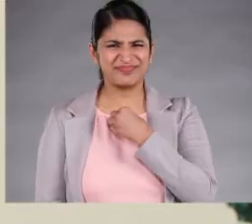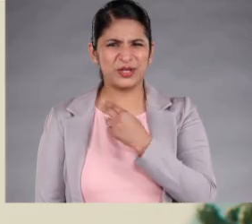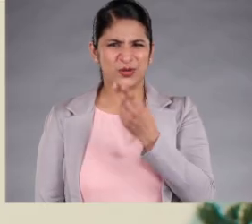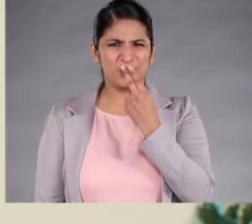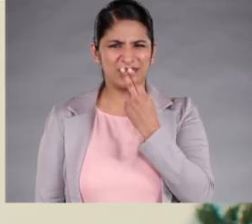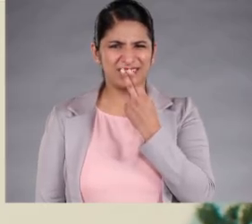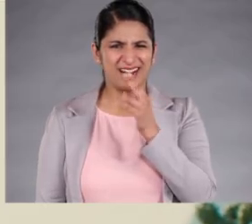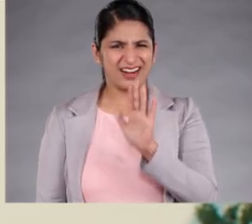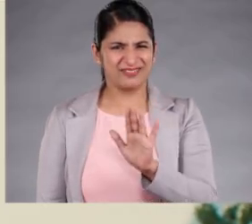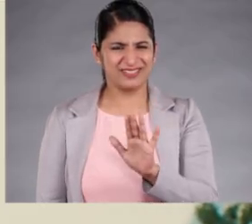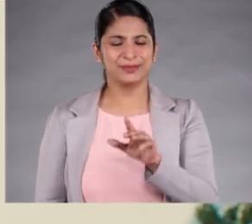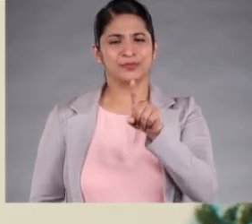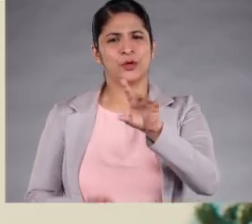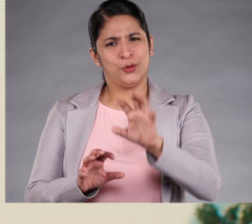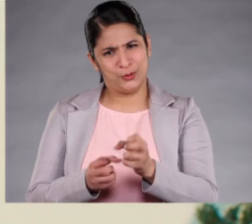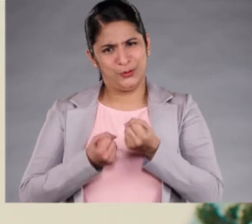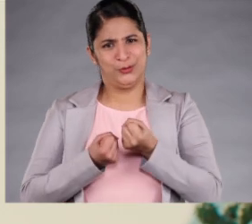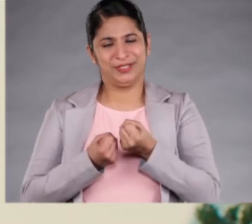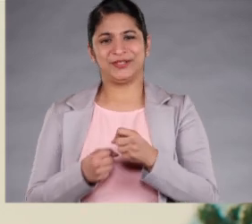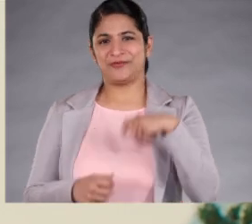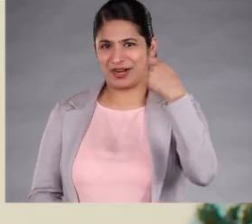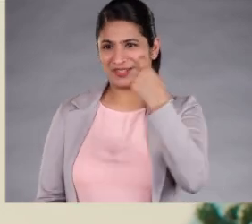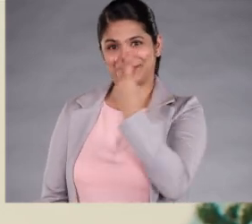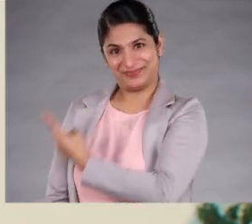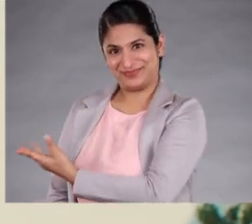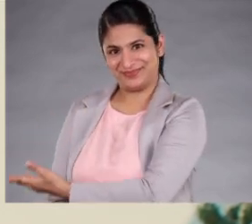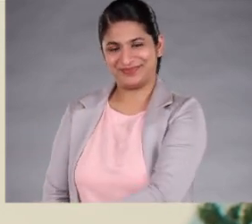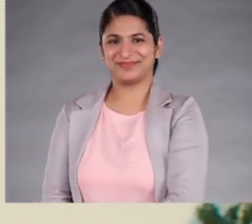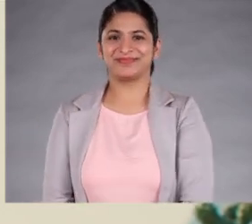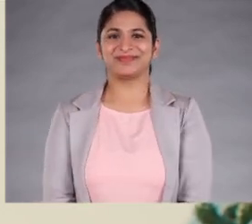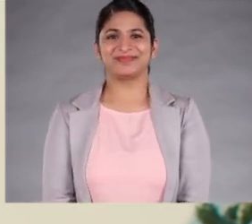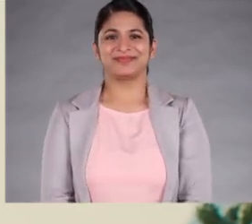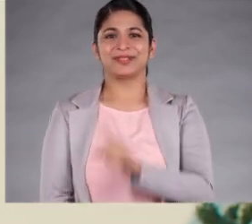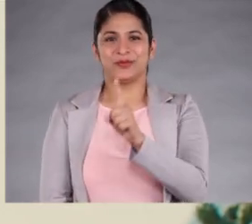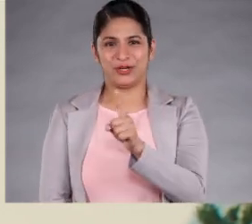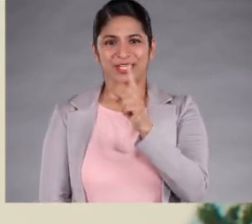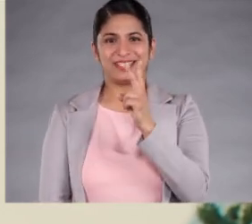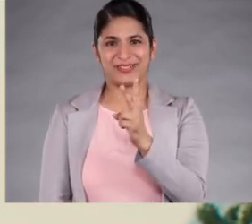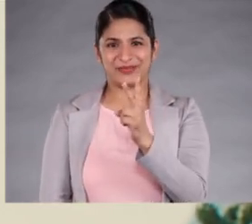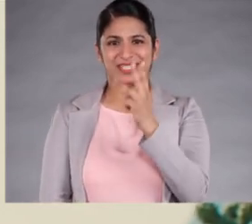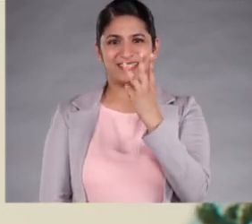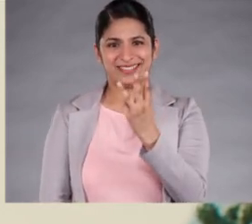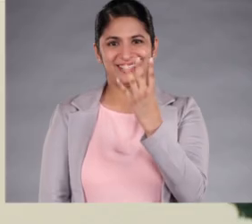little. Bring your arms like this, lock them and count to 5.